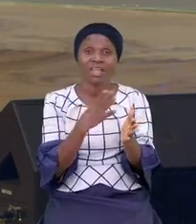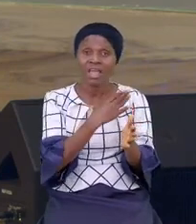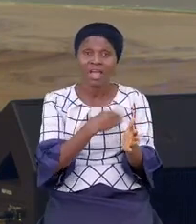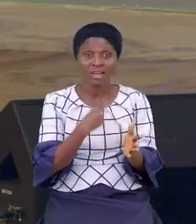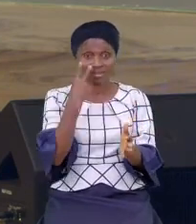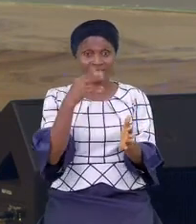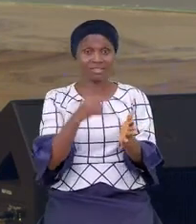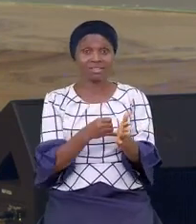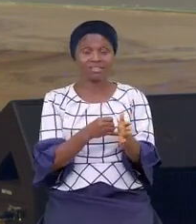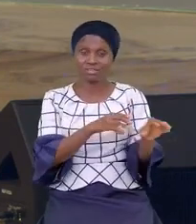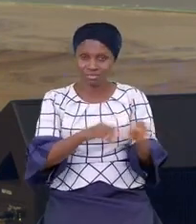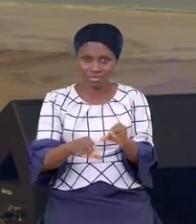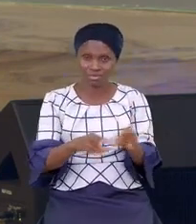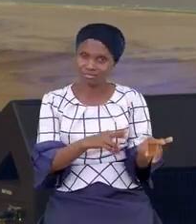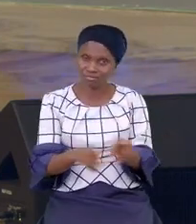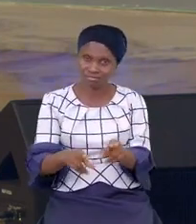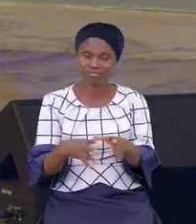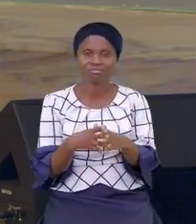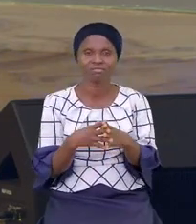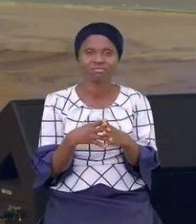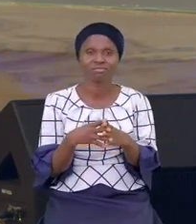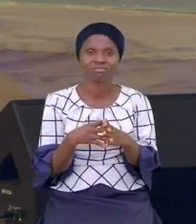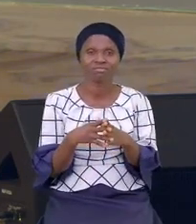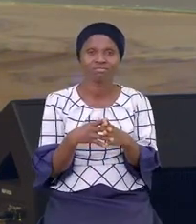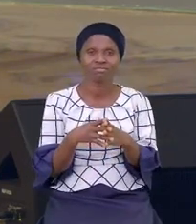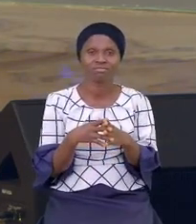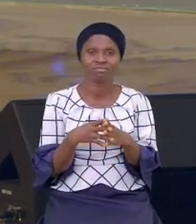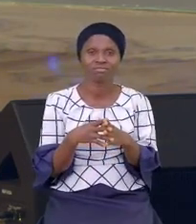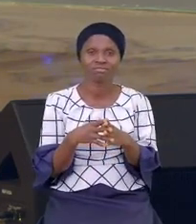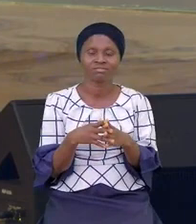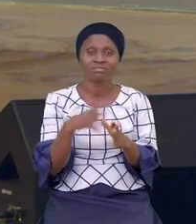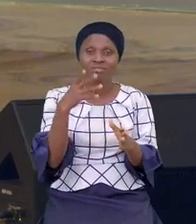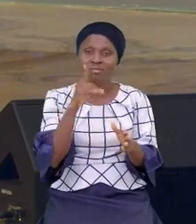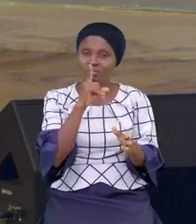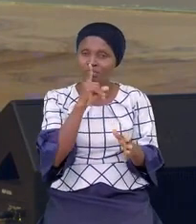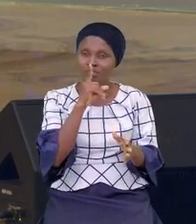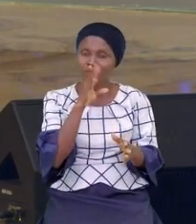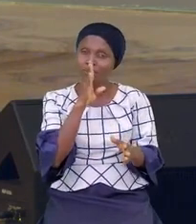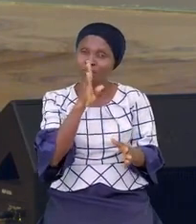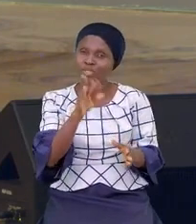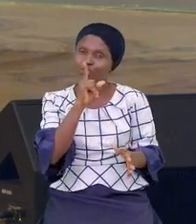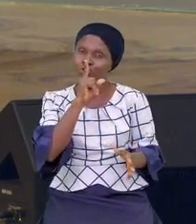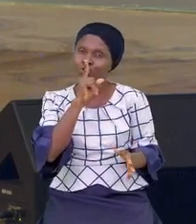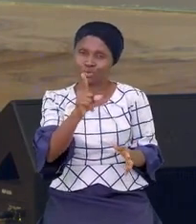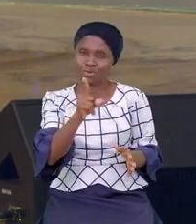and see it done. Be definite and specific in